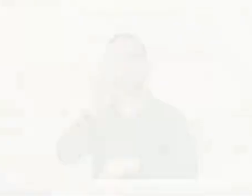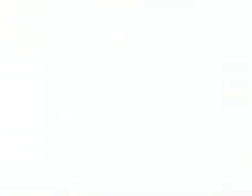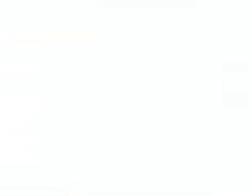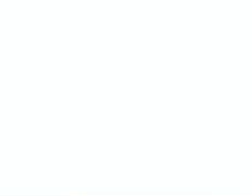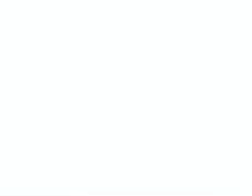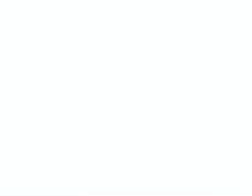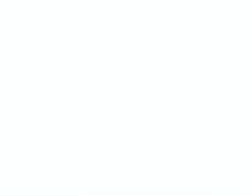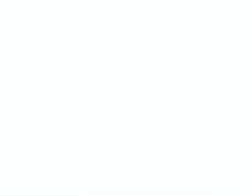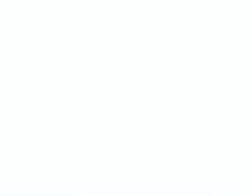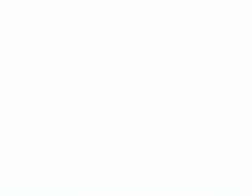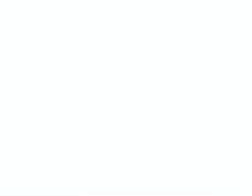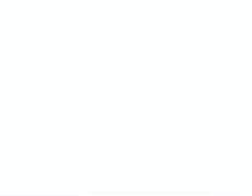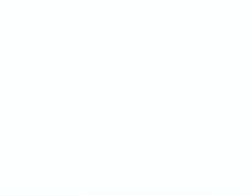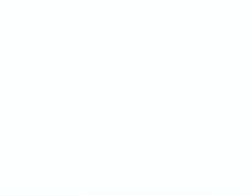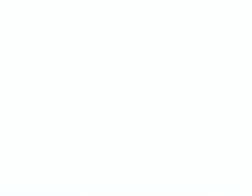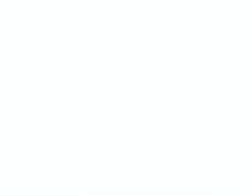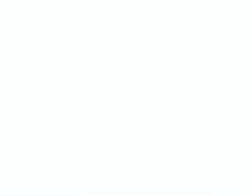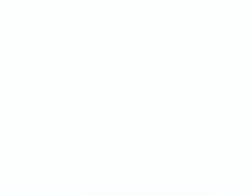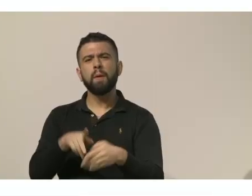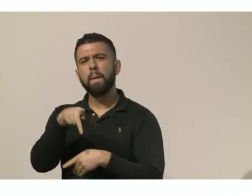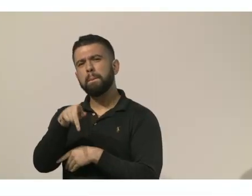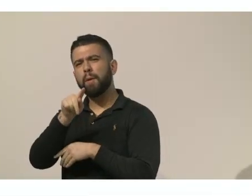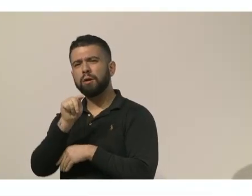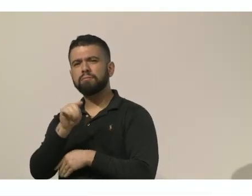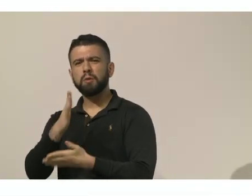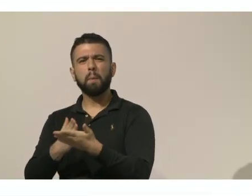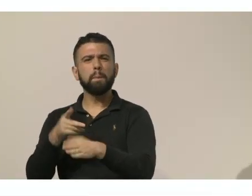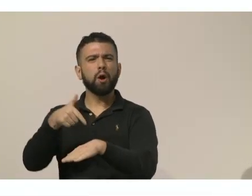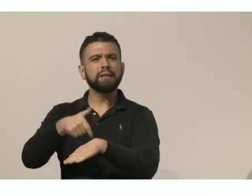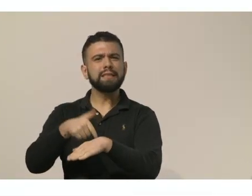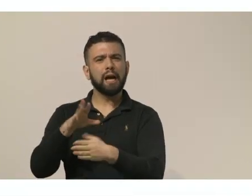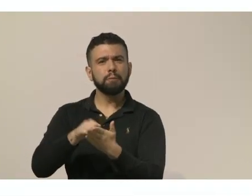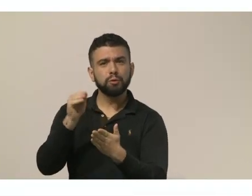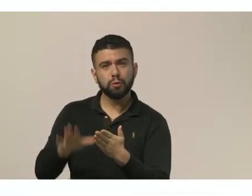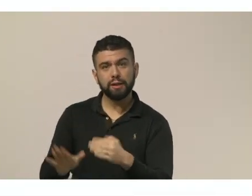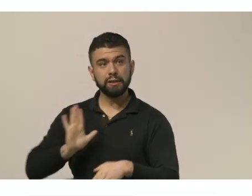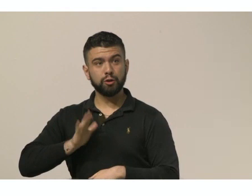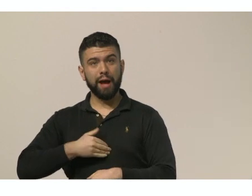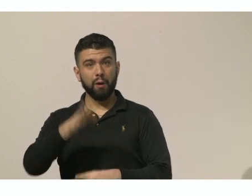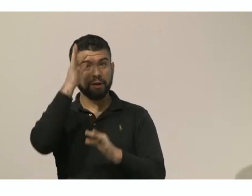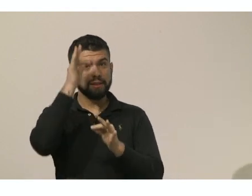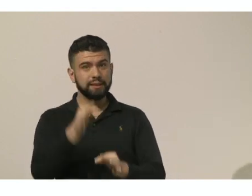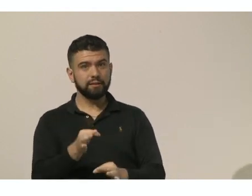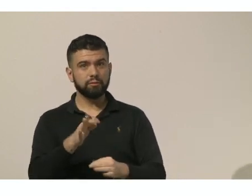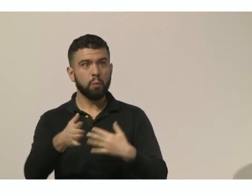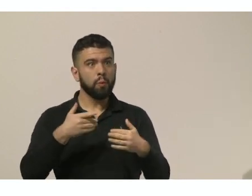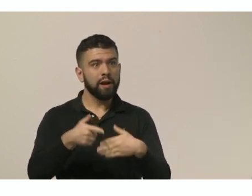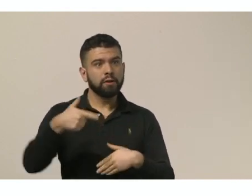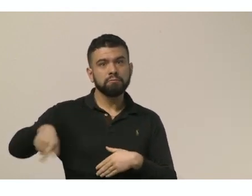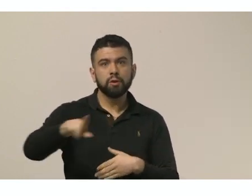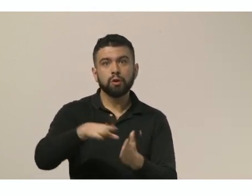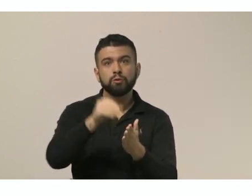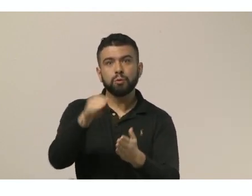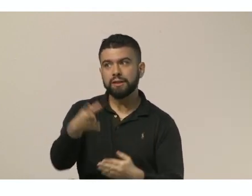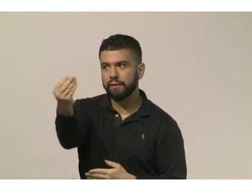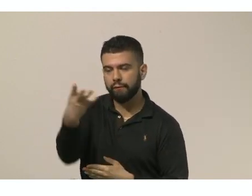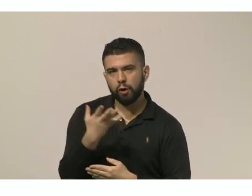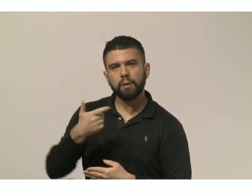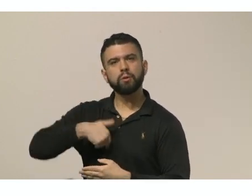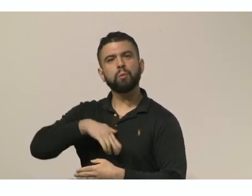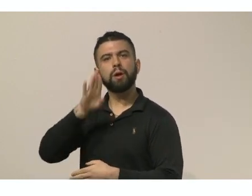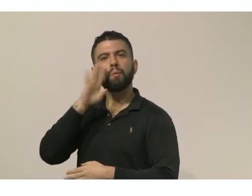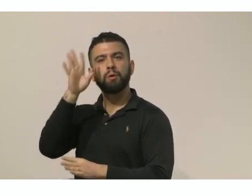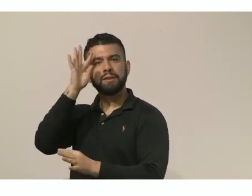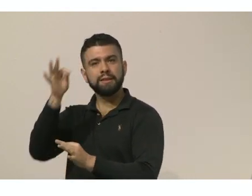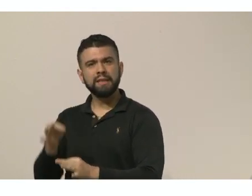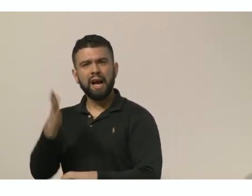of our part-time students so that our decisions are informed by their needs, as they make up about half of our student body and have different